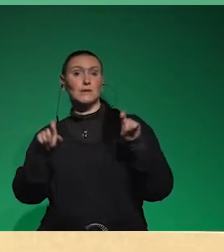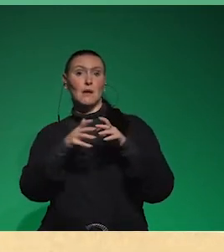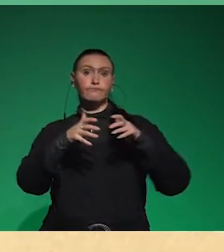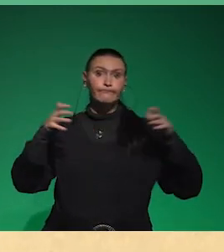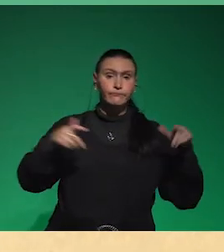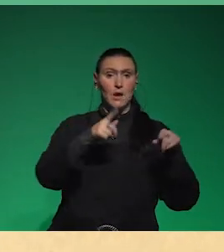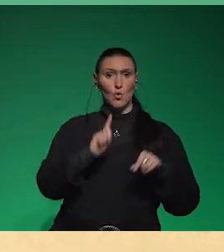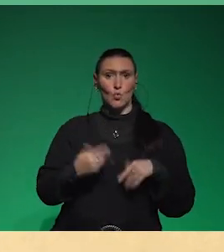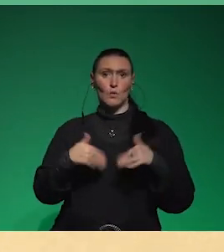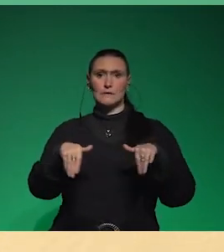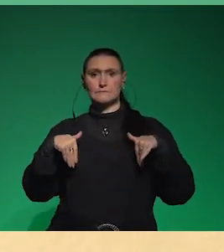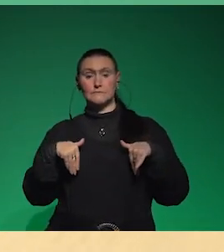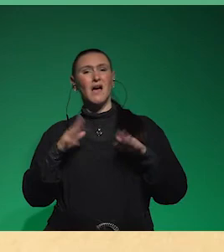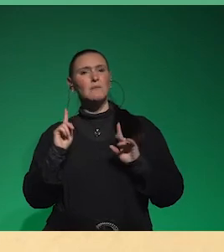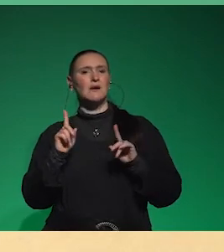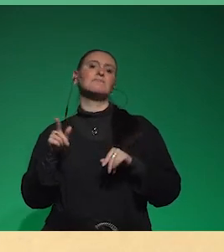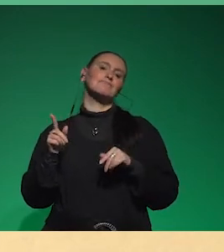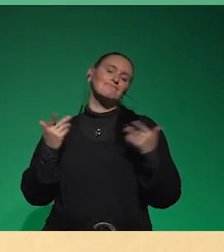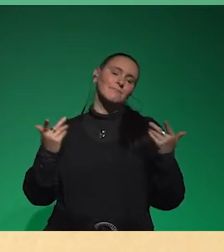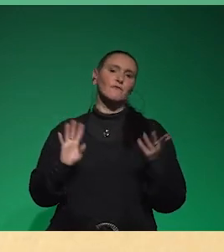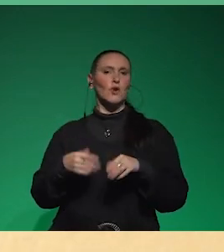local schools.